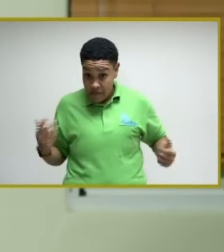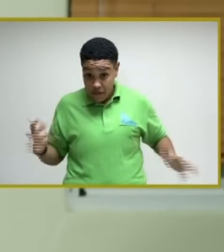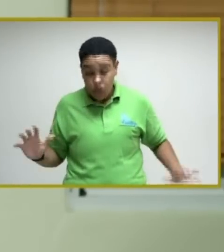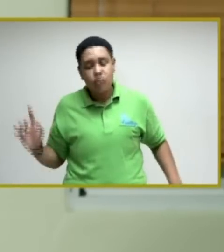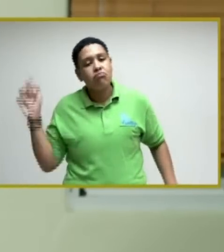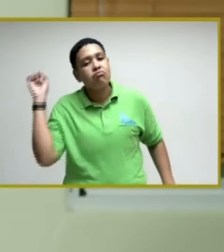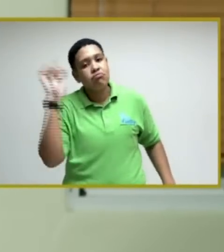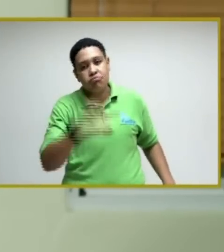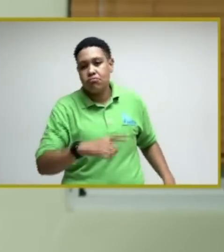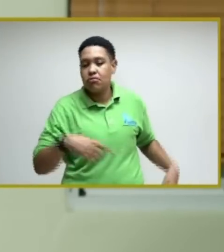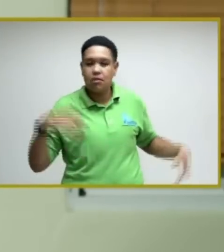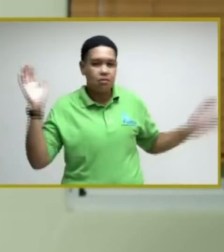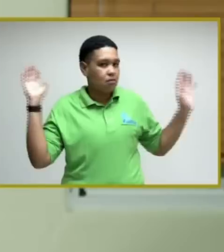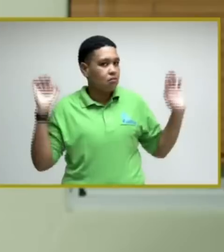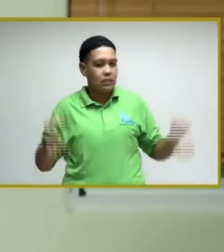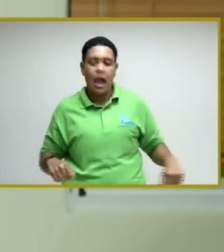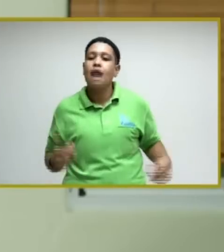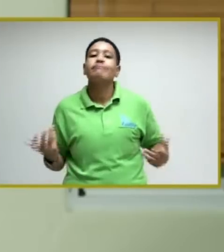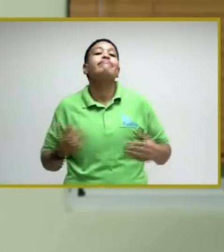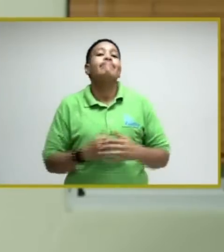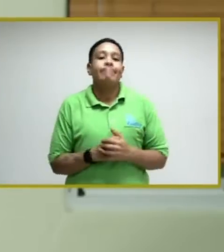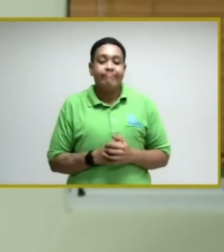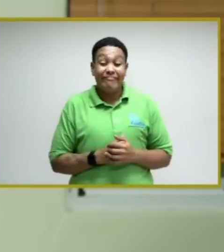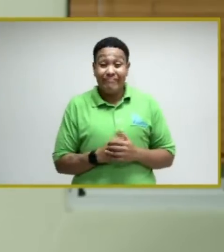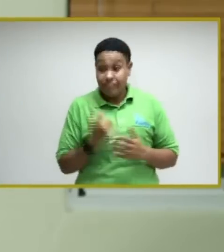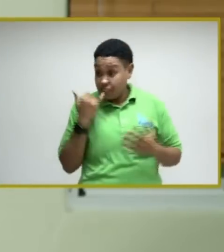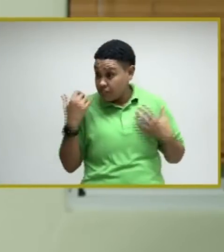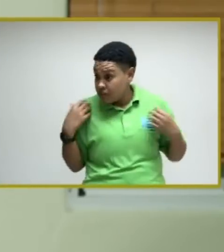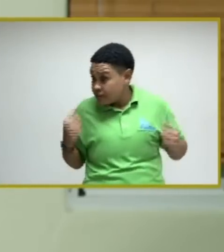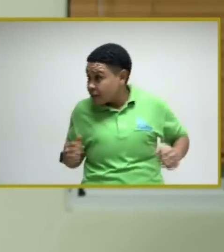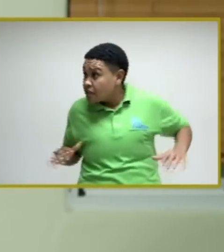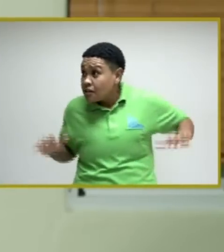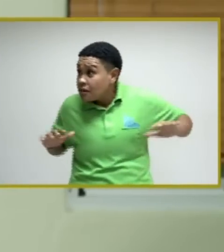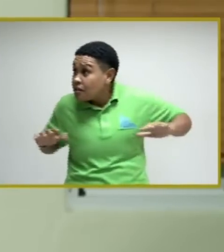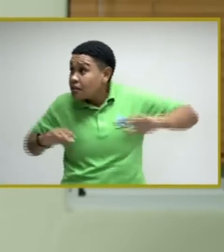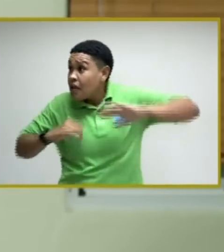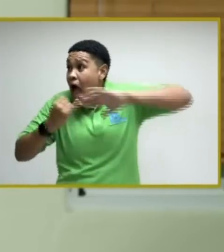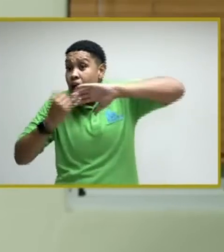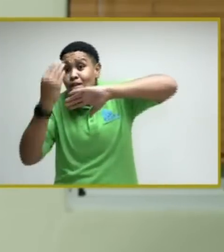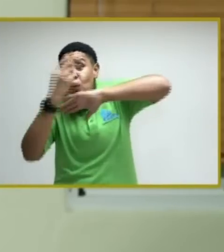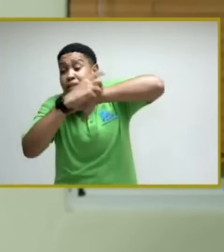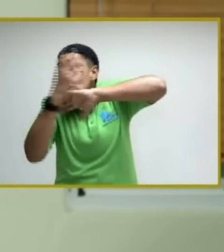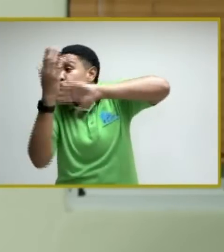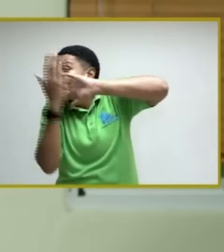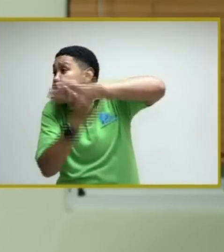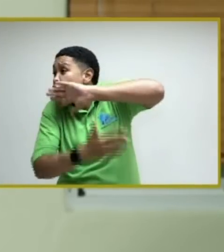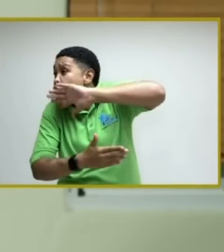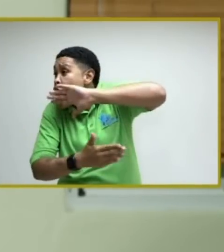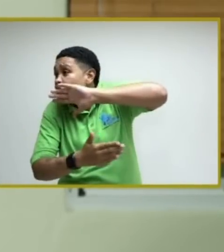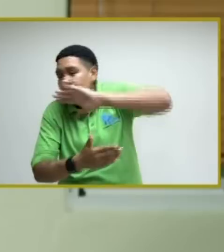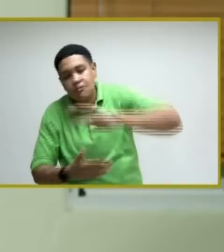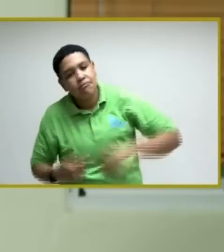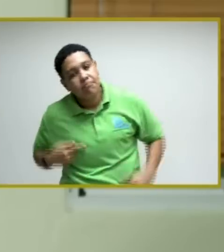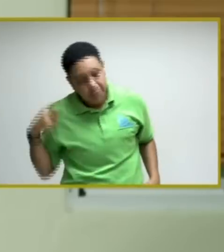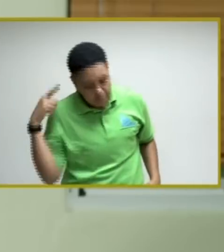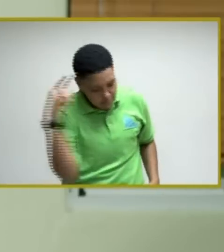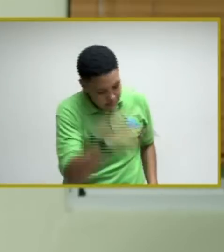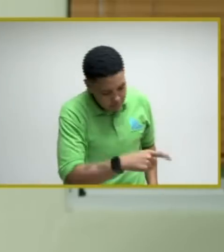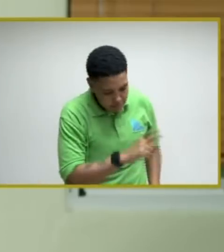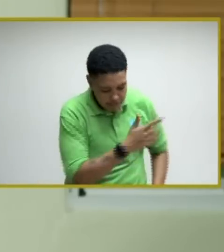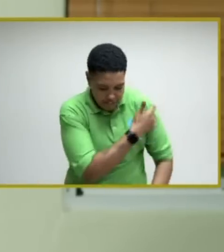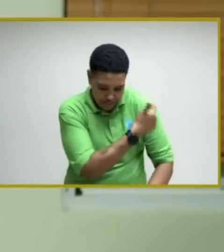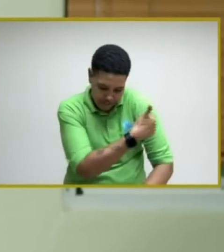Once your symptoms have settled, you have completed your isolation period, you can get the vaccine.